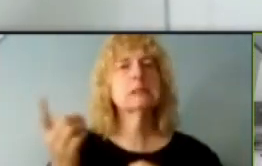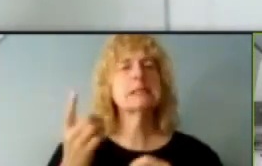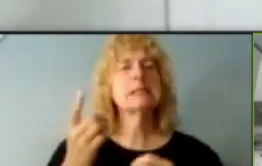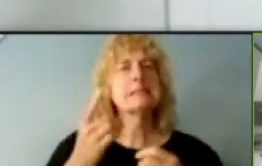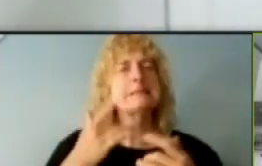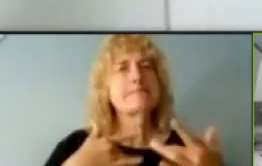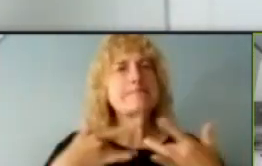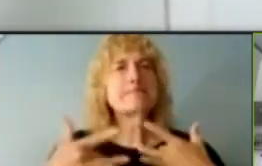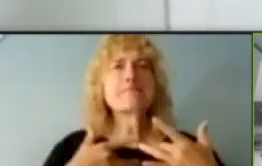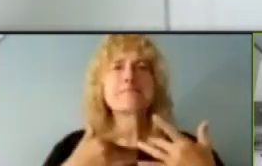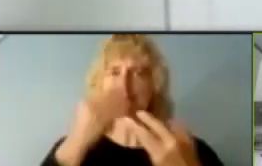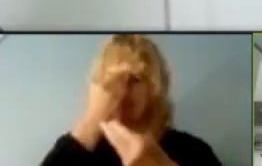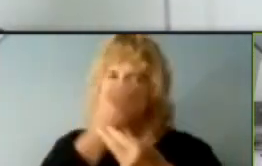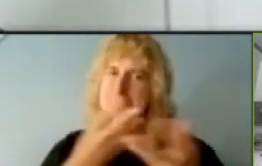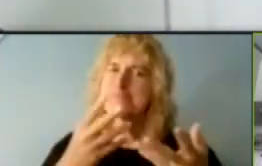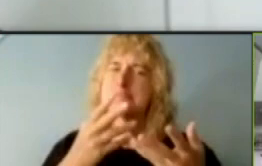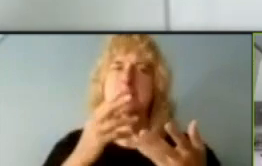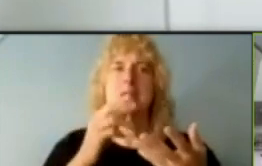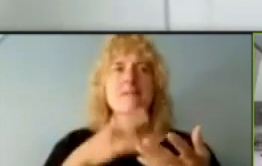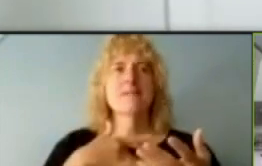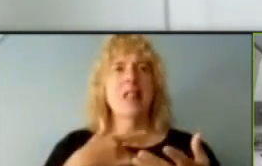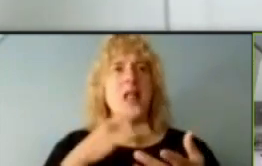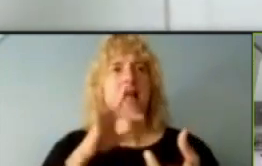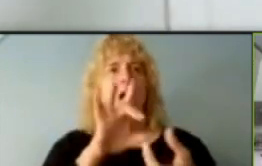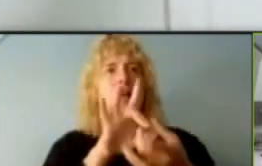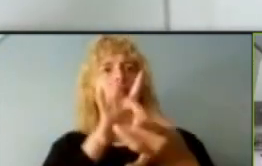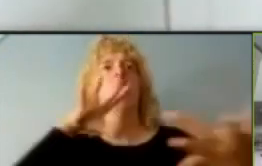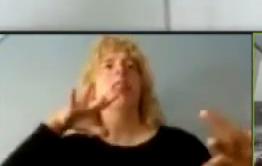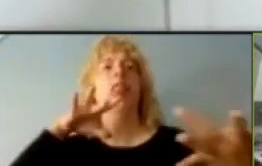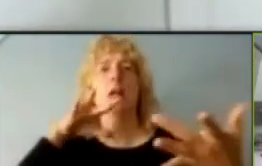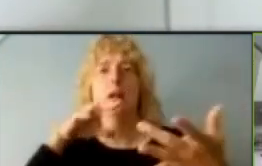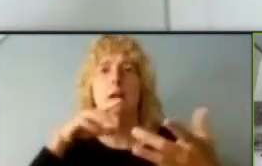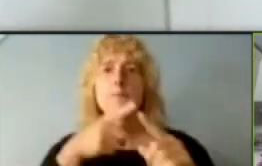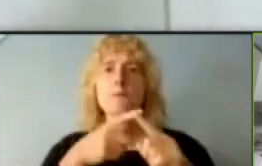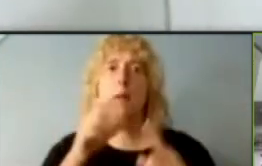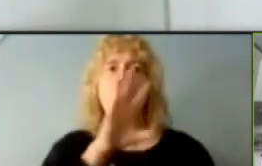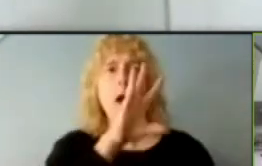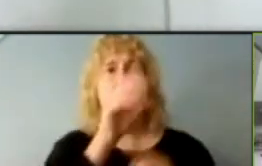disconnect between African-American communities,